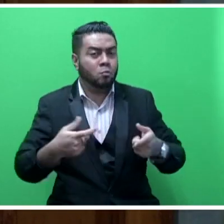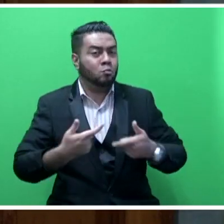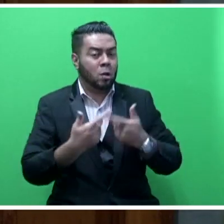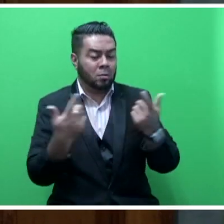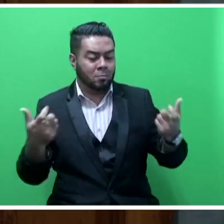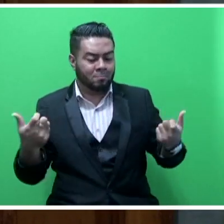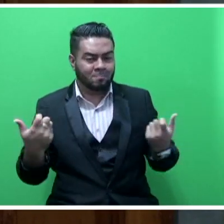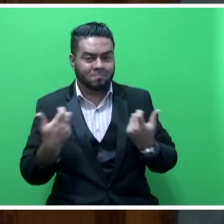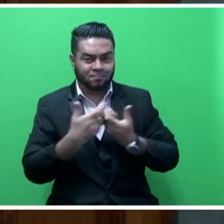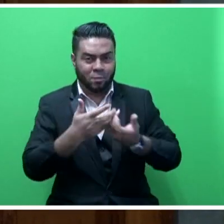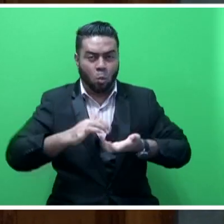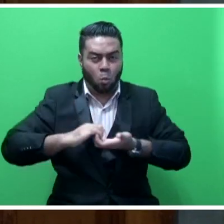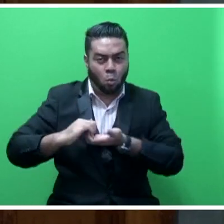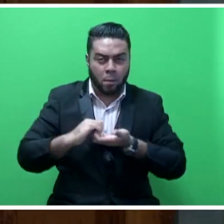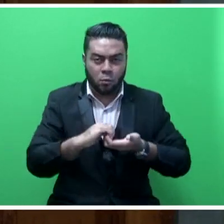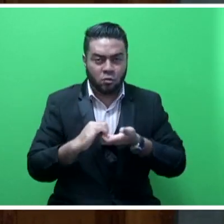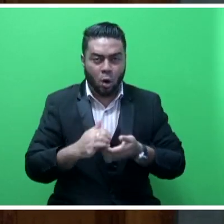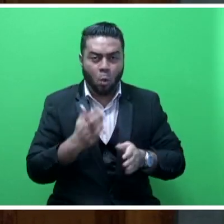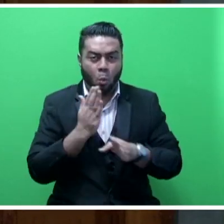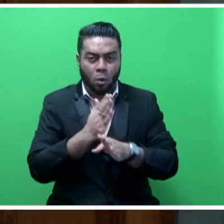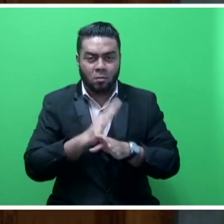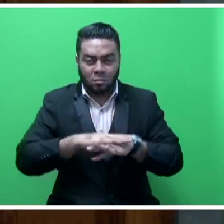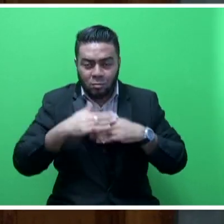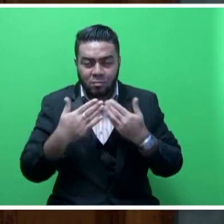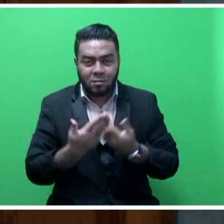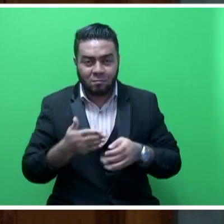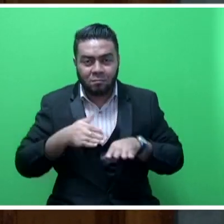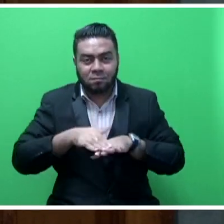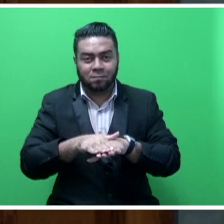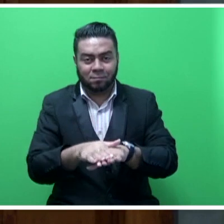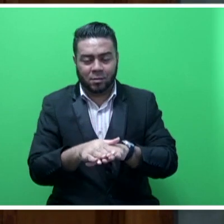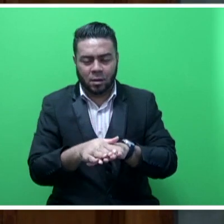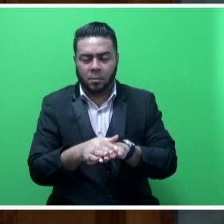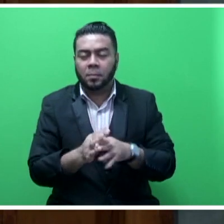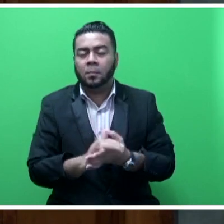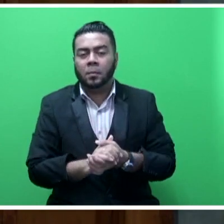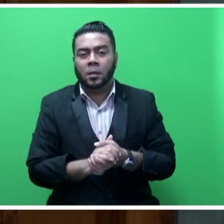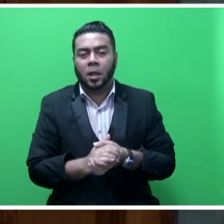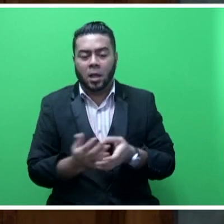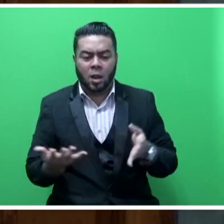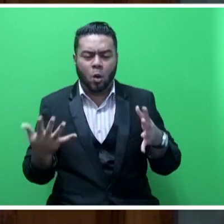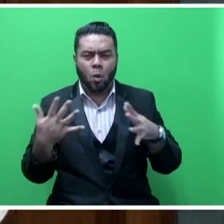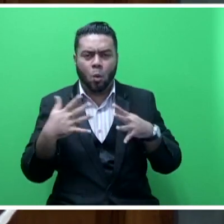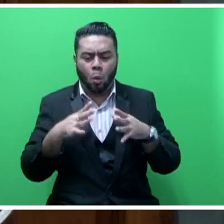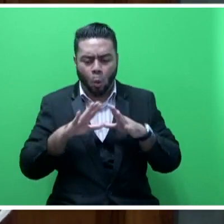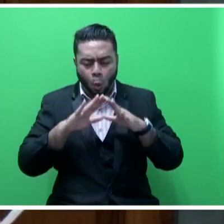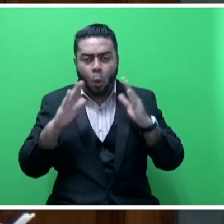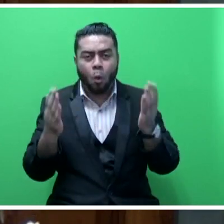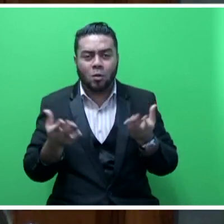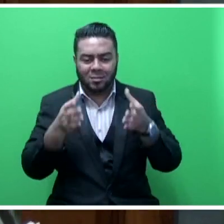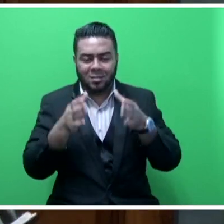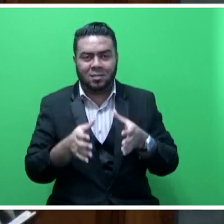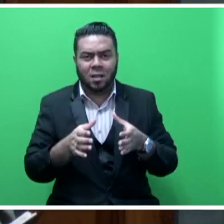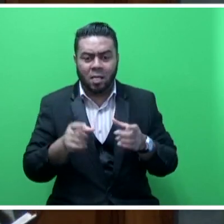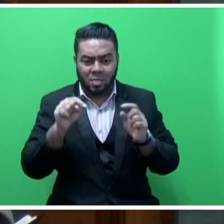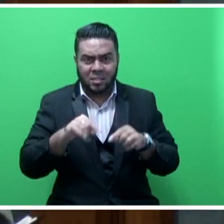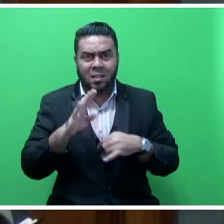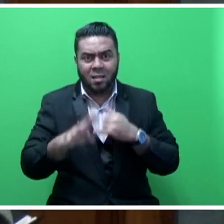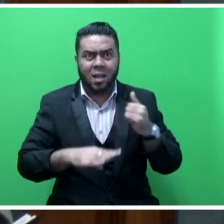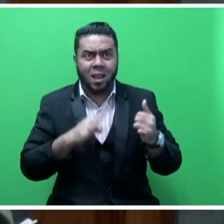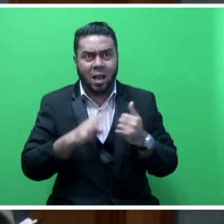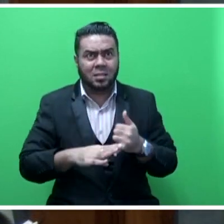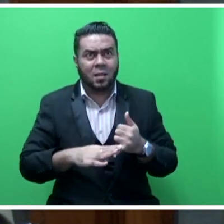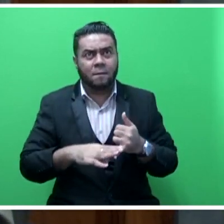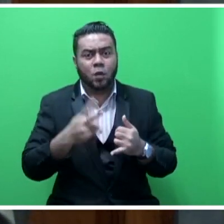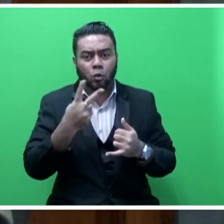effective collaboration, and a holistic approach. Honourable Speaker, as this is the last scheduled meeting for